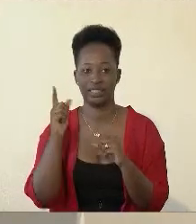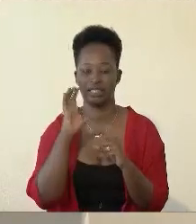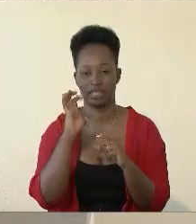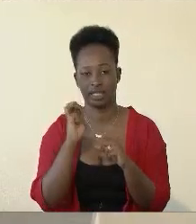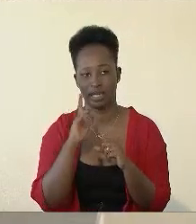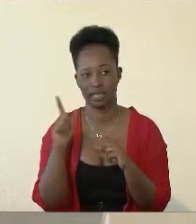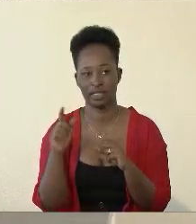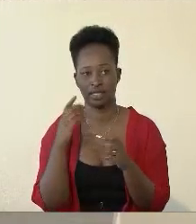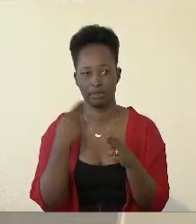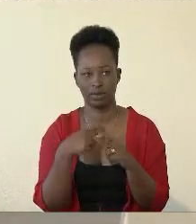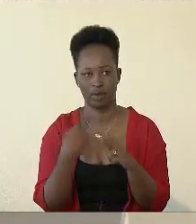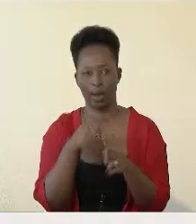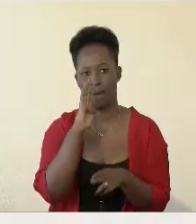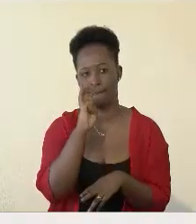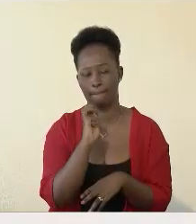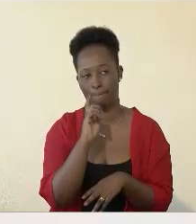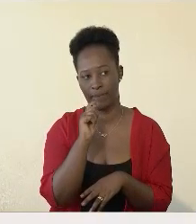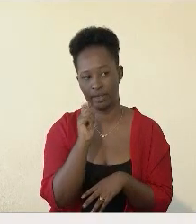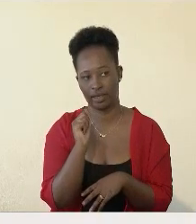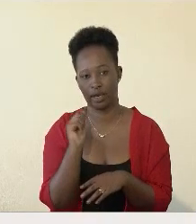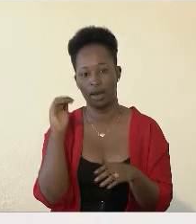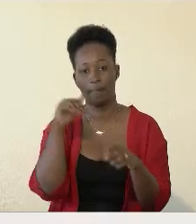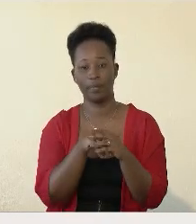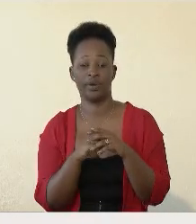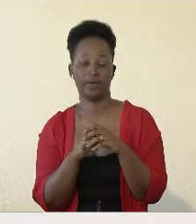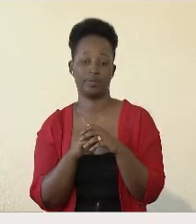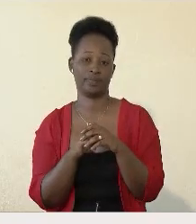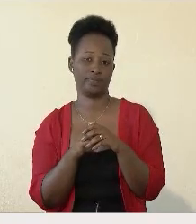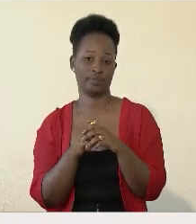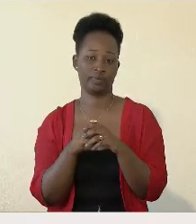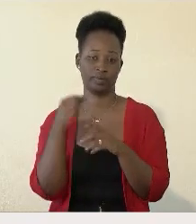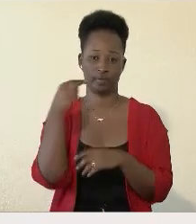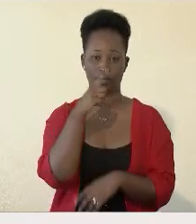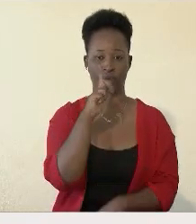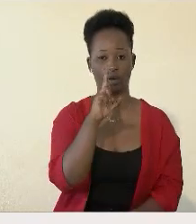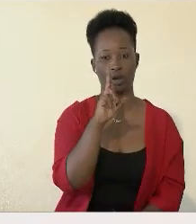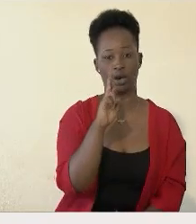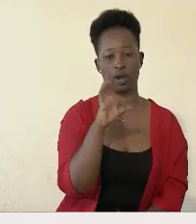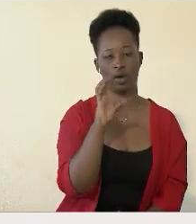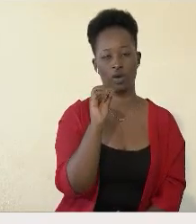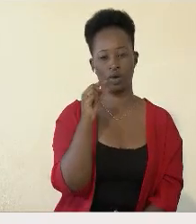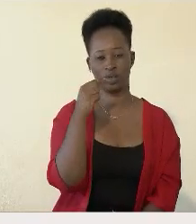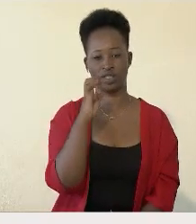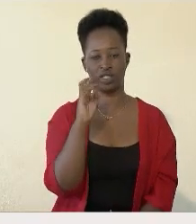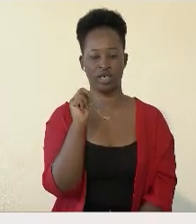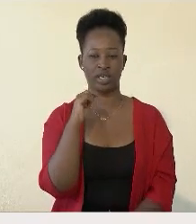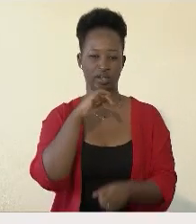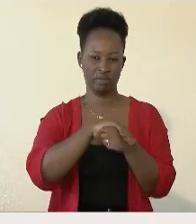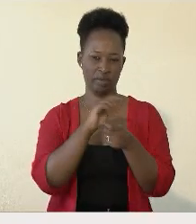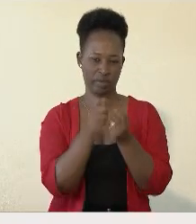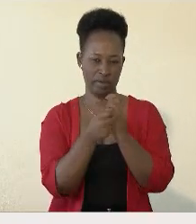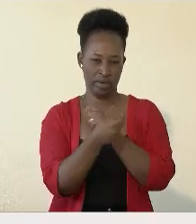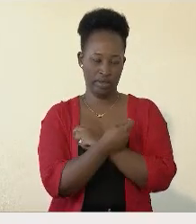beta cells. Under the influence of glycogen, it converts the stored glycogen